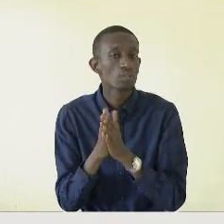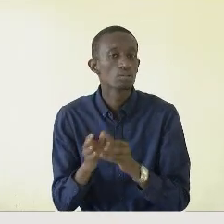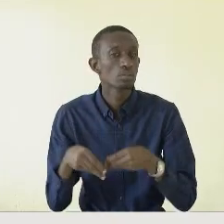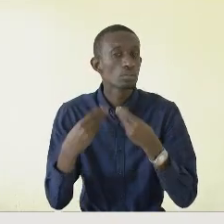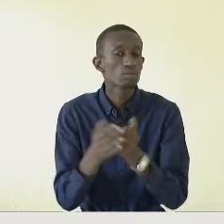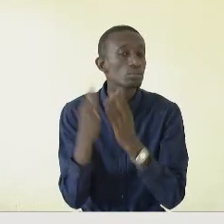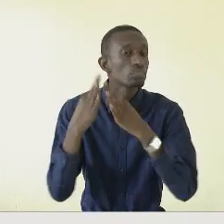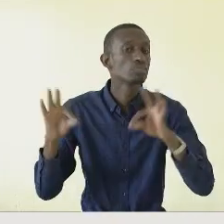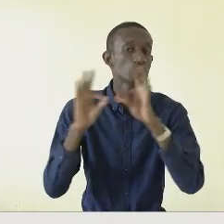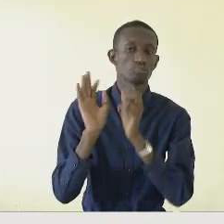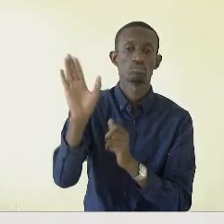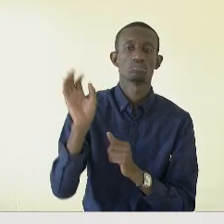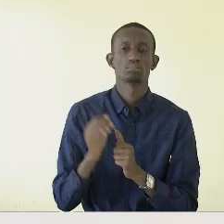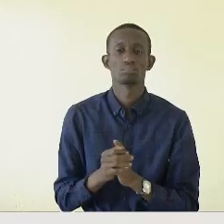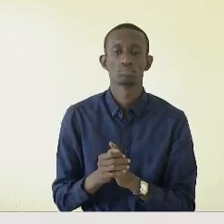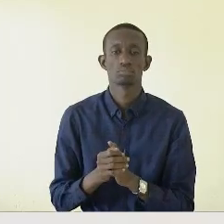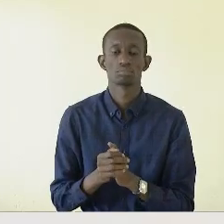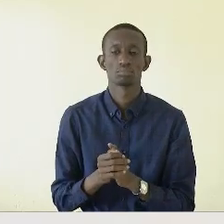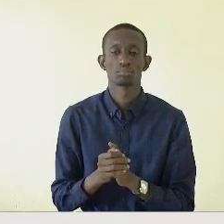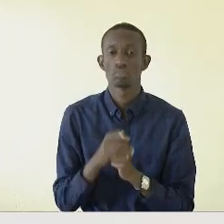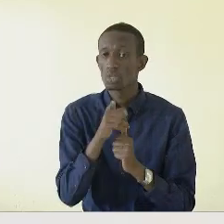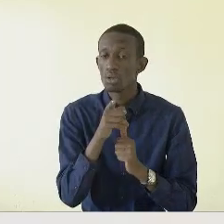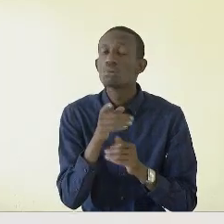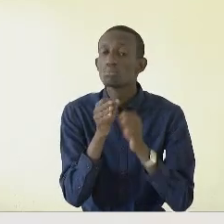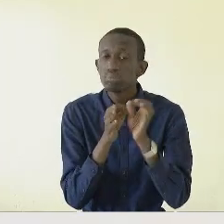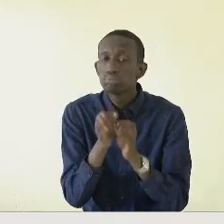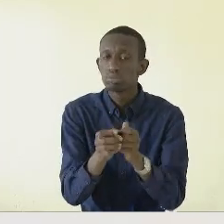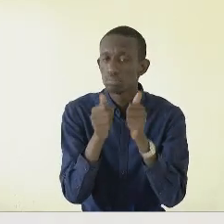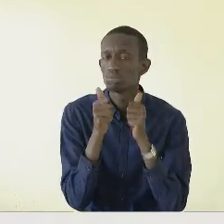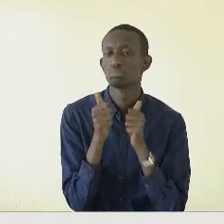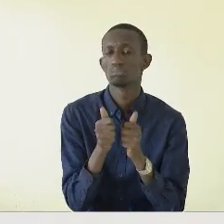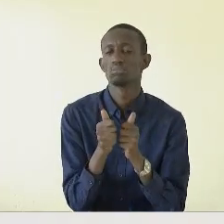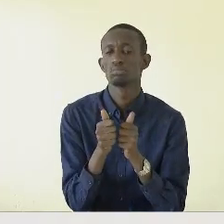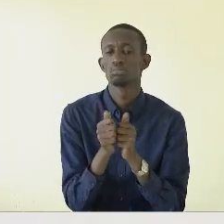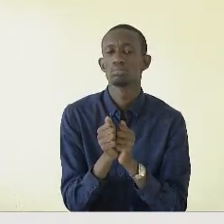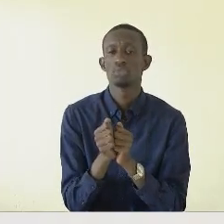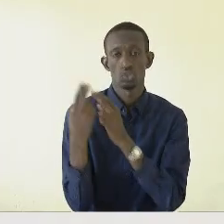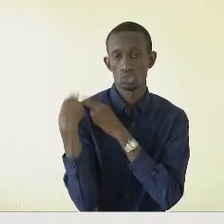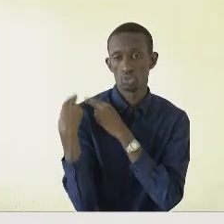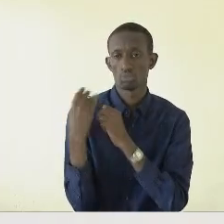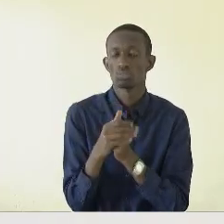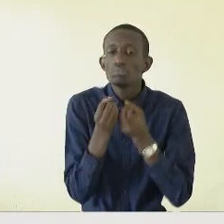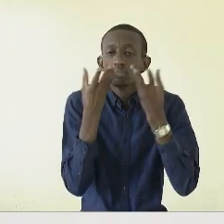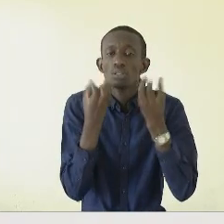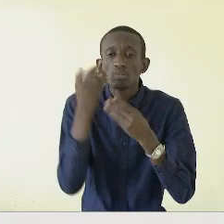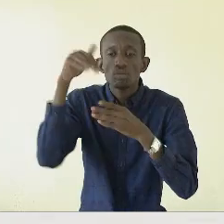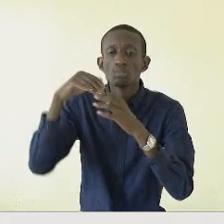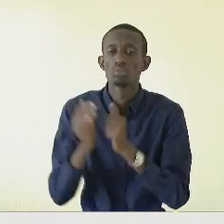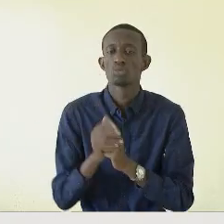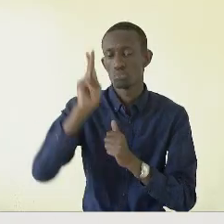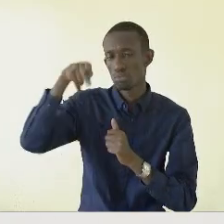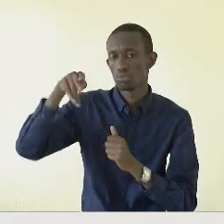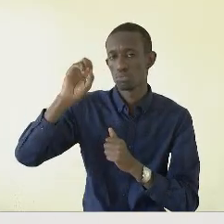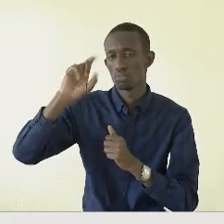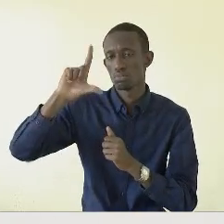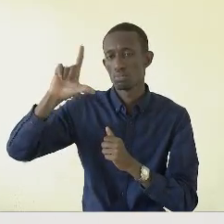their functions. Make sure you're able to explain the role of the flower in the process